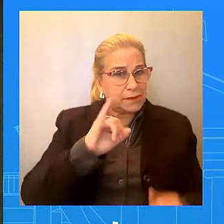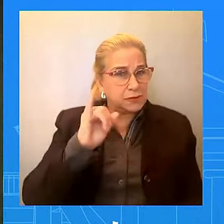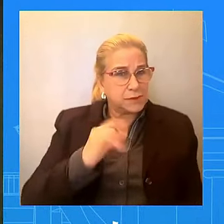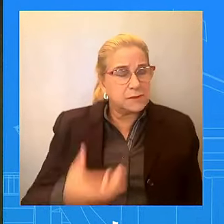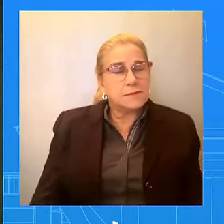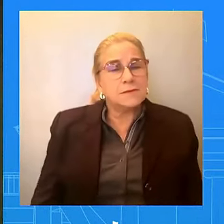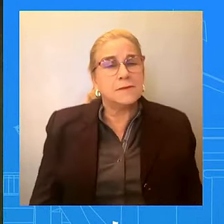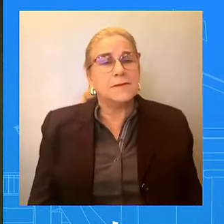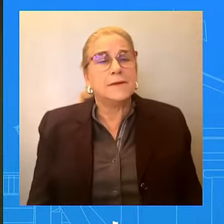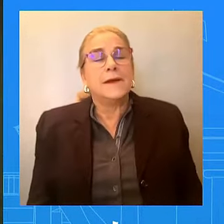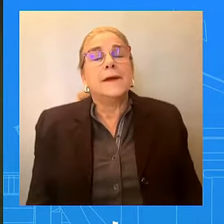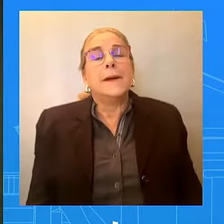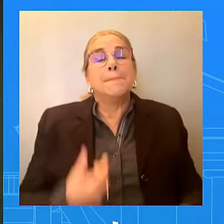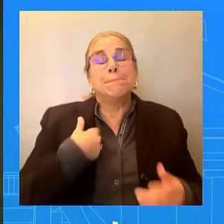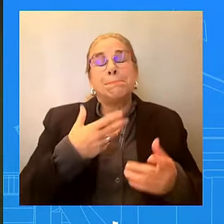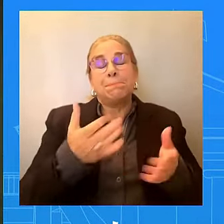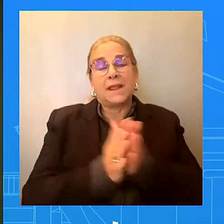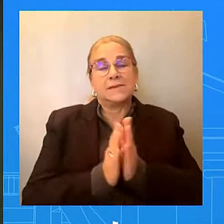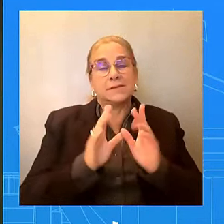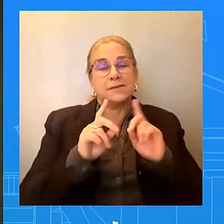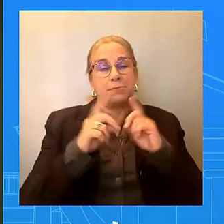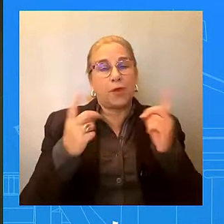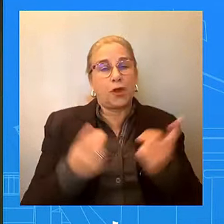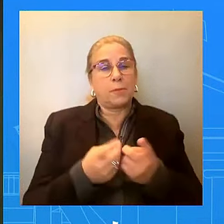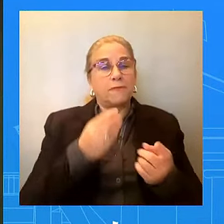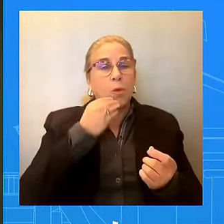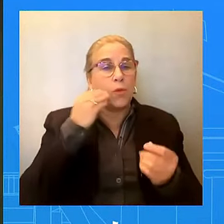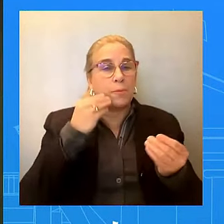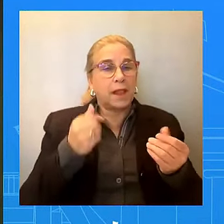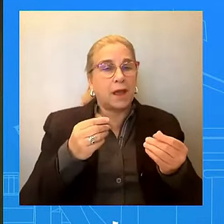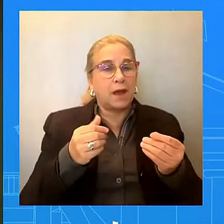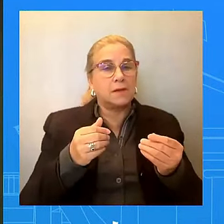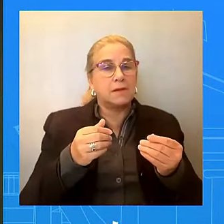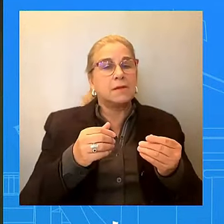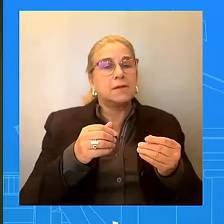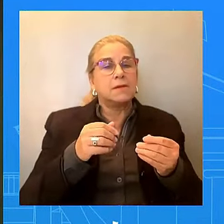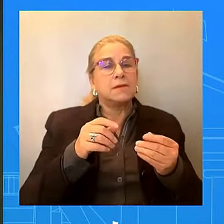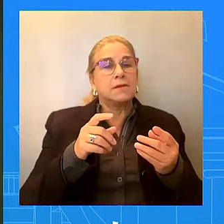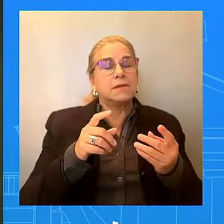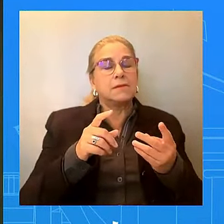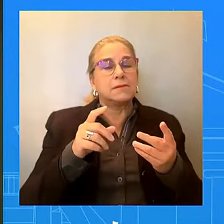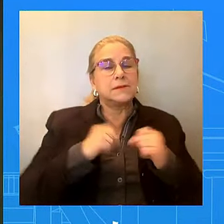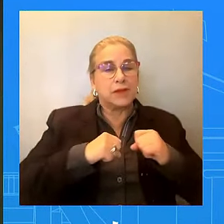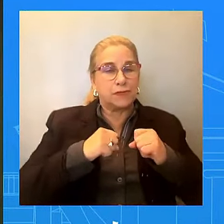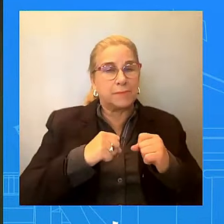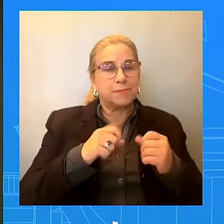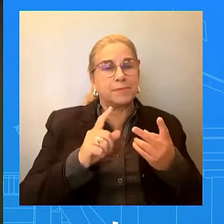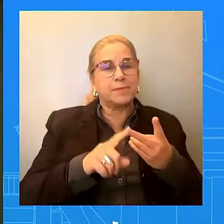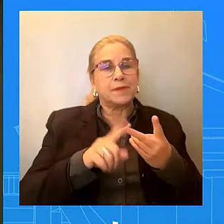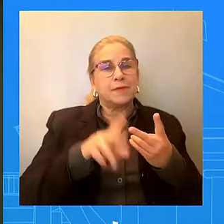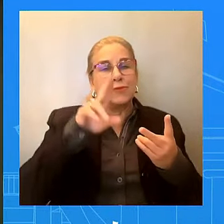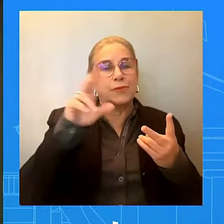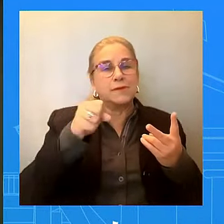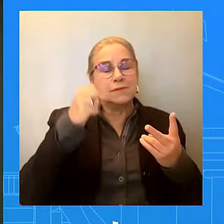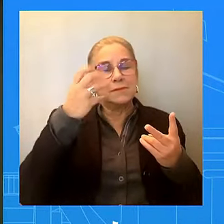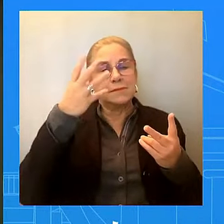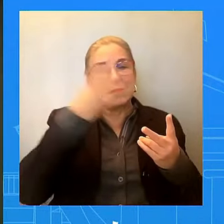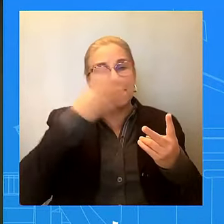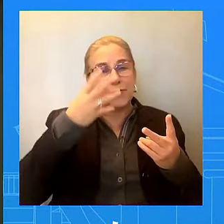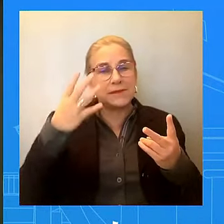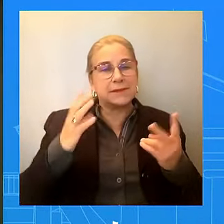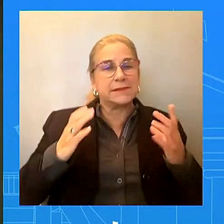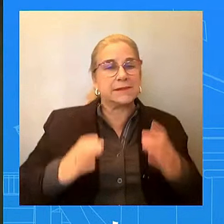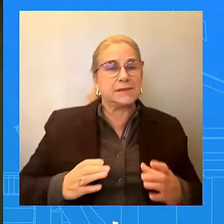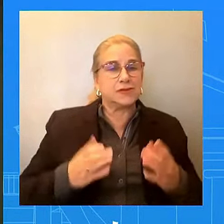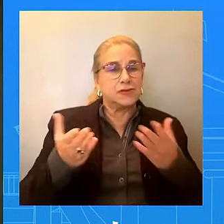Citizenship and Immigration Services and the Deputy Secretary, and now, of course, as the Secretary. and I've always known the flood insurance program